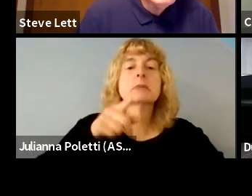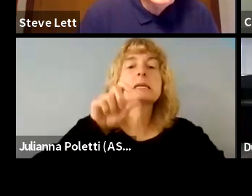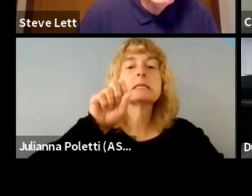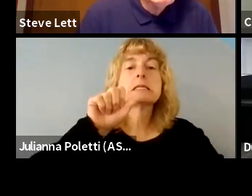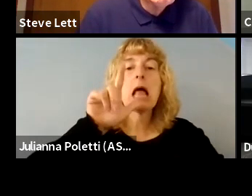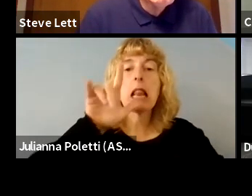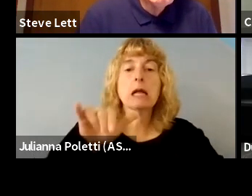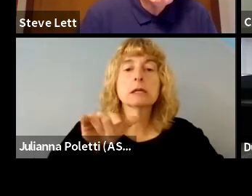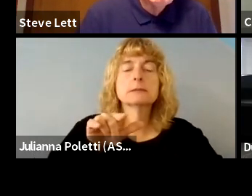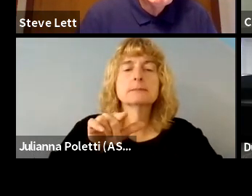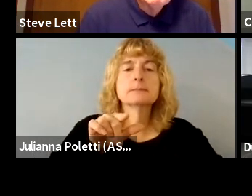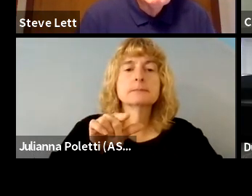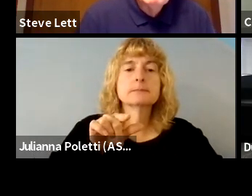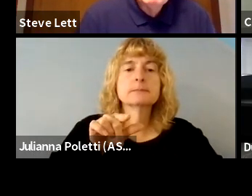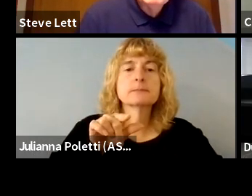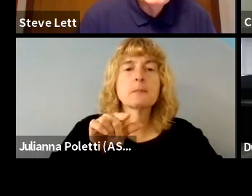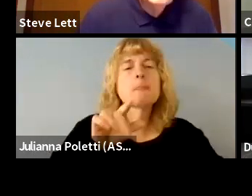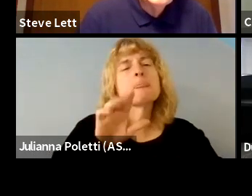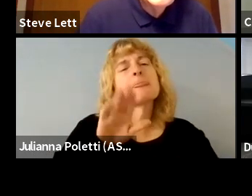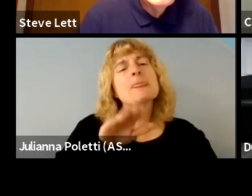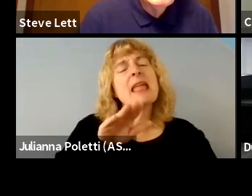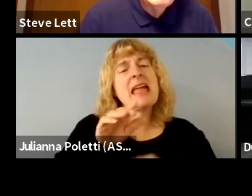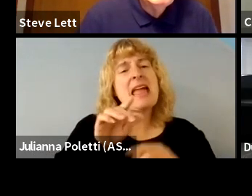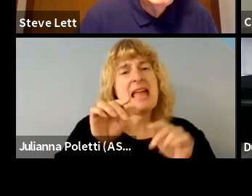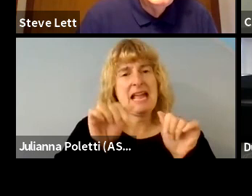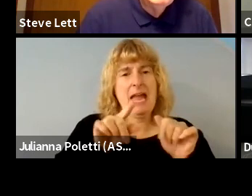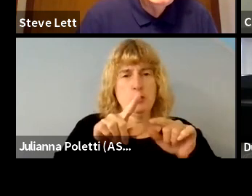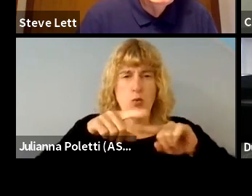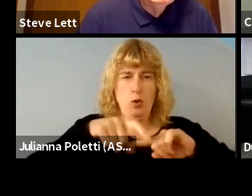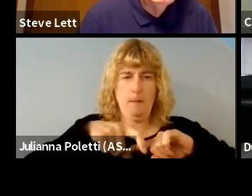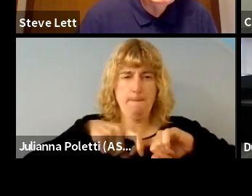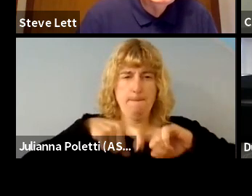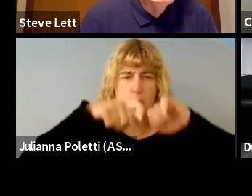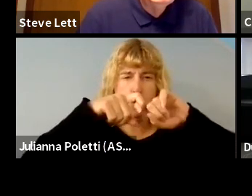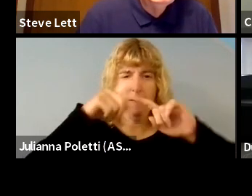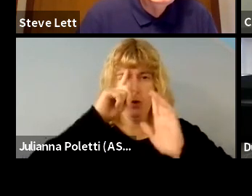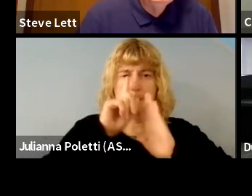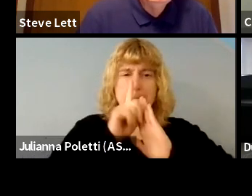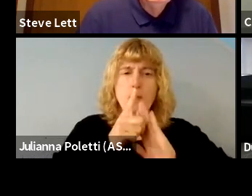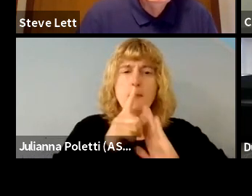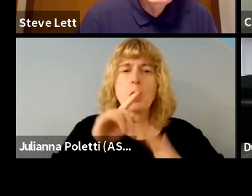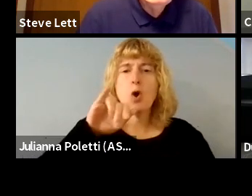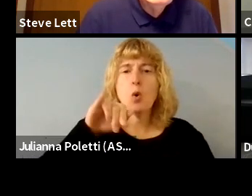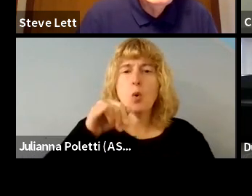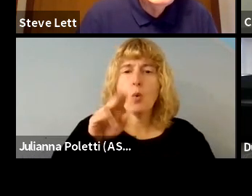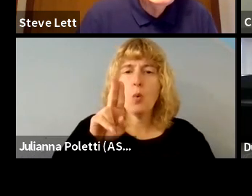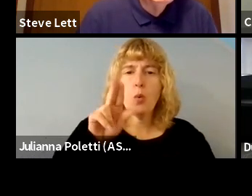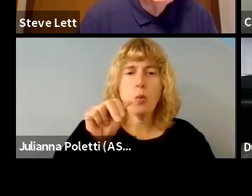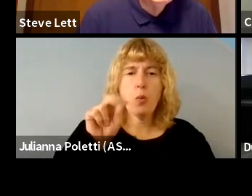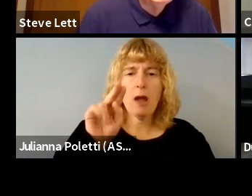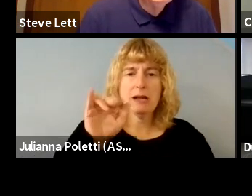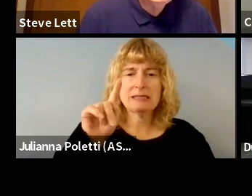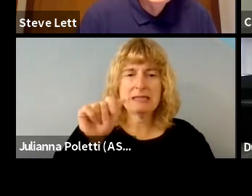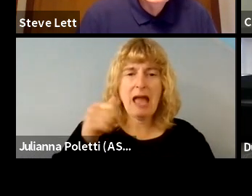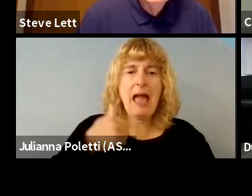Commissioner, Chairman Lett, if you could actually just pause for a moment. I believe Juanita has comments, but is having a hard